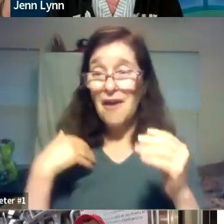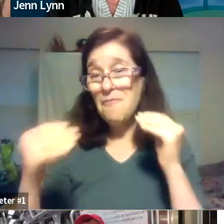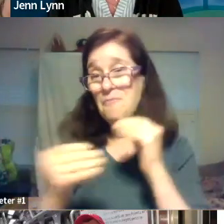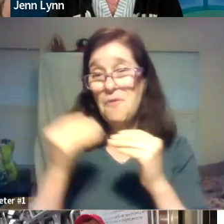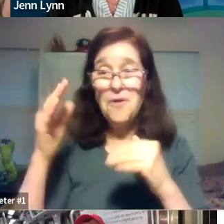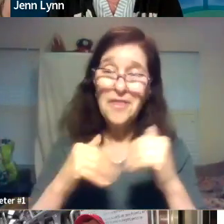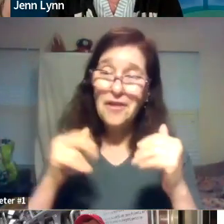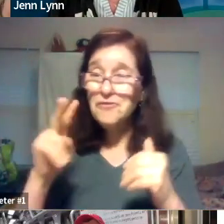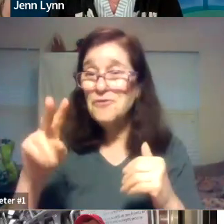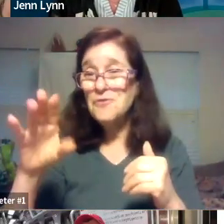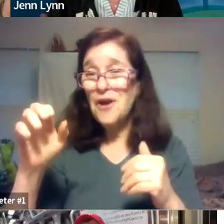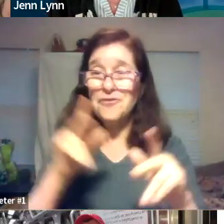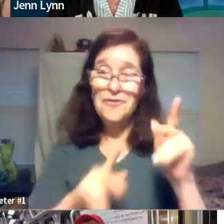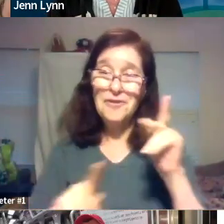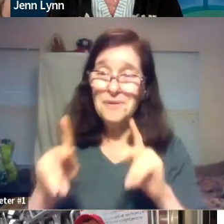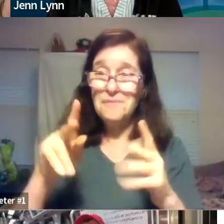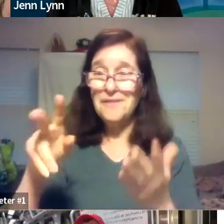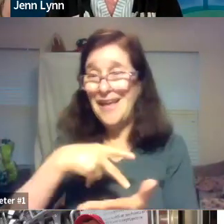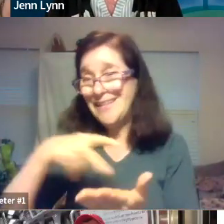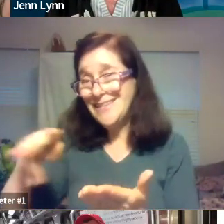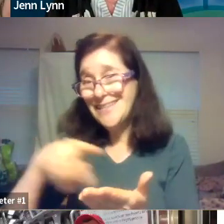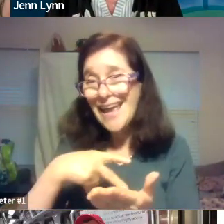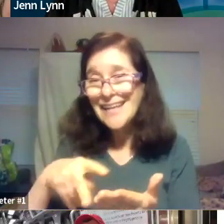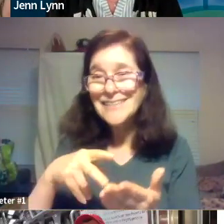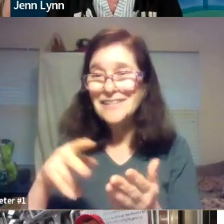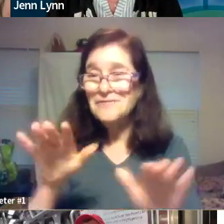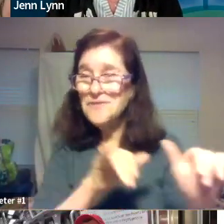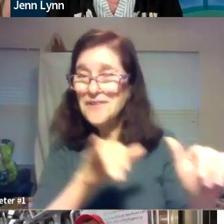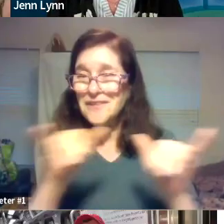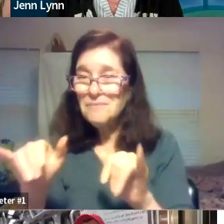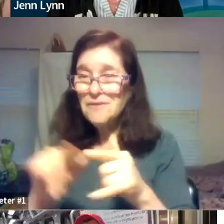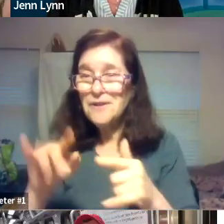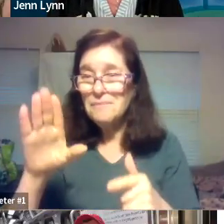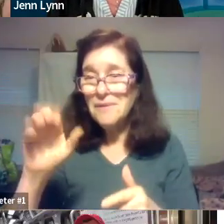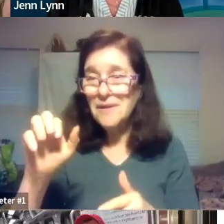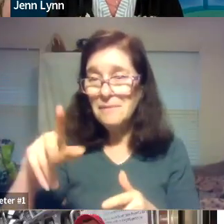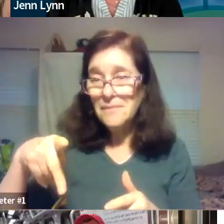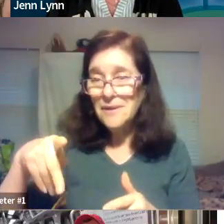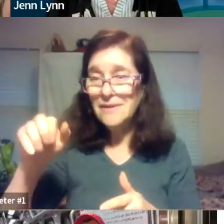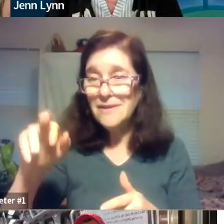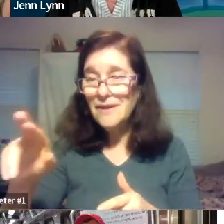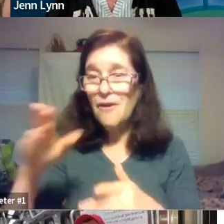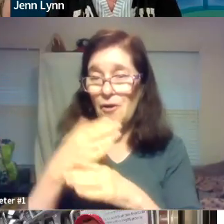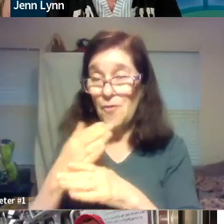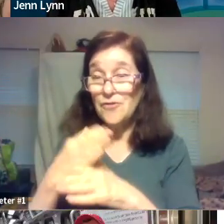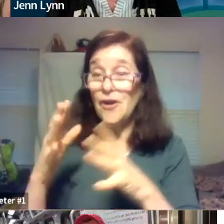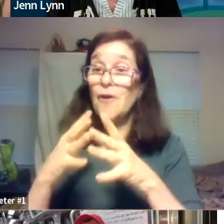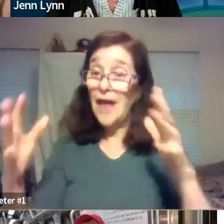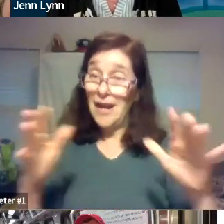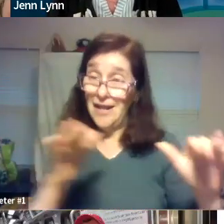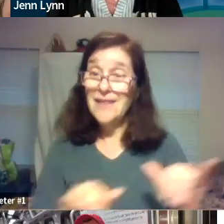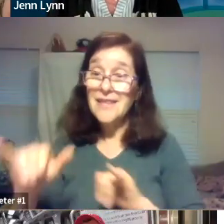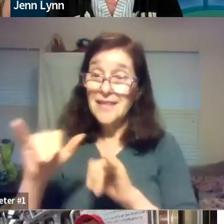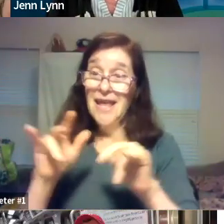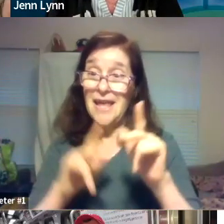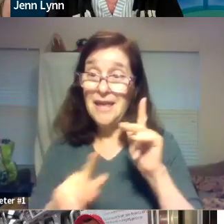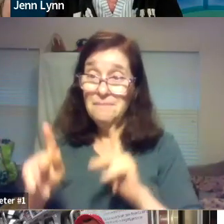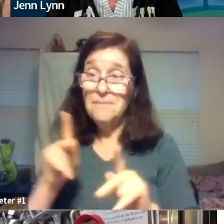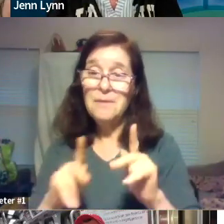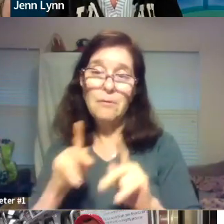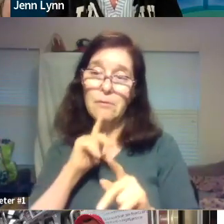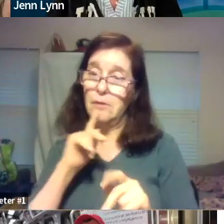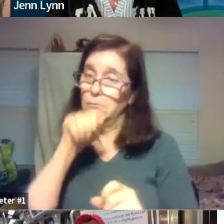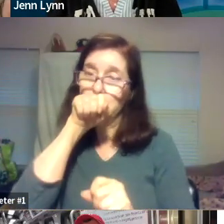people at dances. We are very similar to PCR. We share a lot of the same people, and they are partiers. I tell